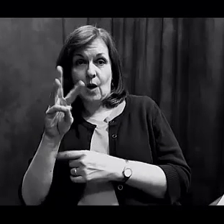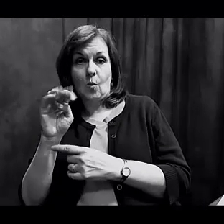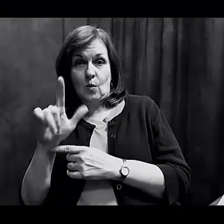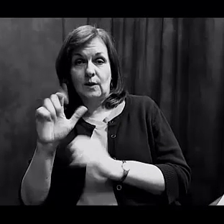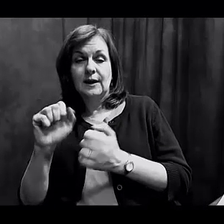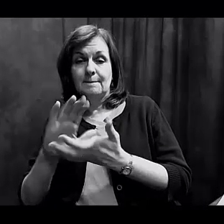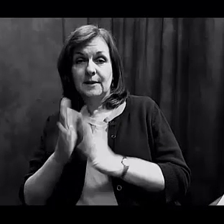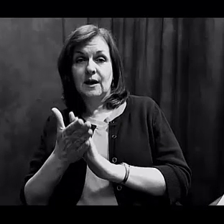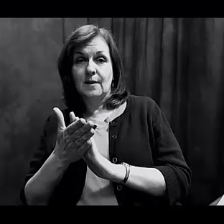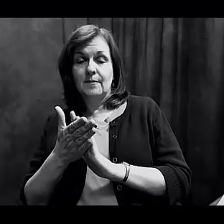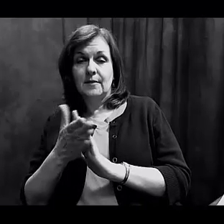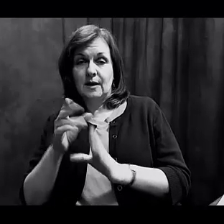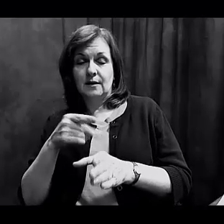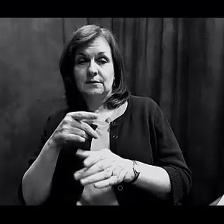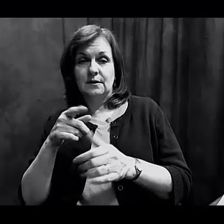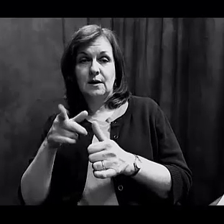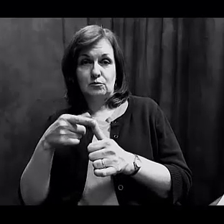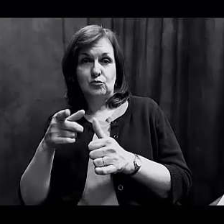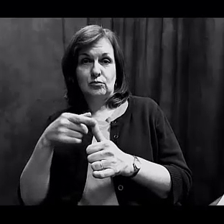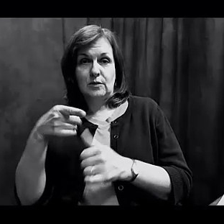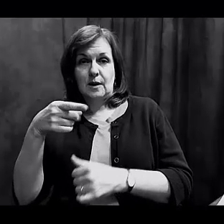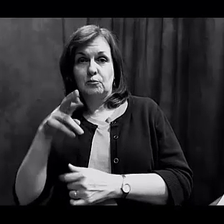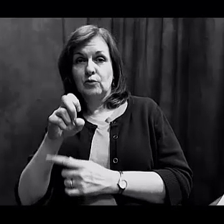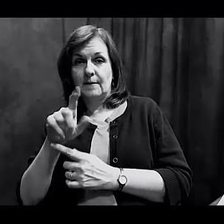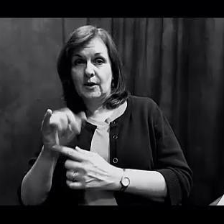owl can be a primary consumer.